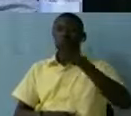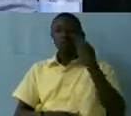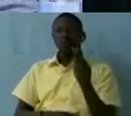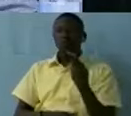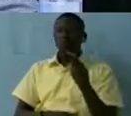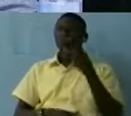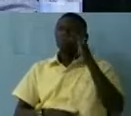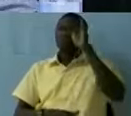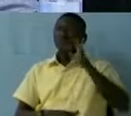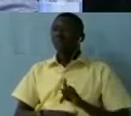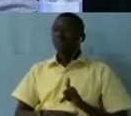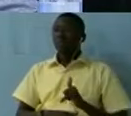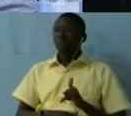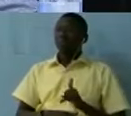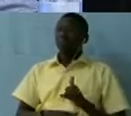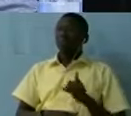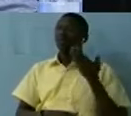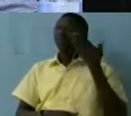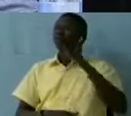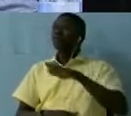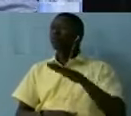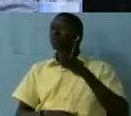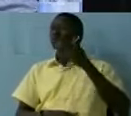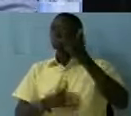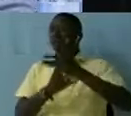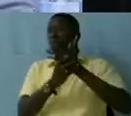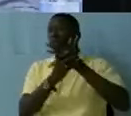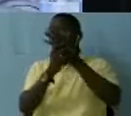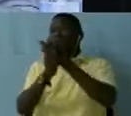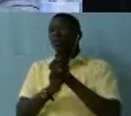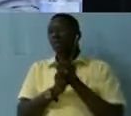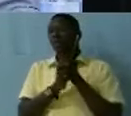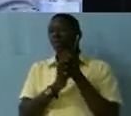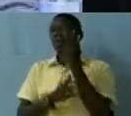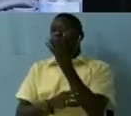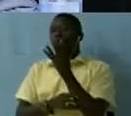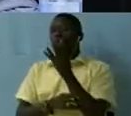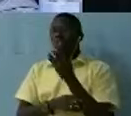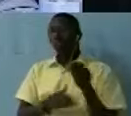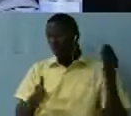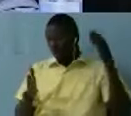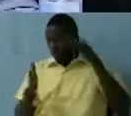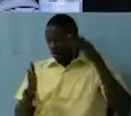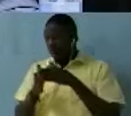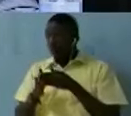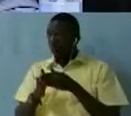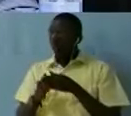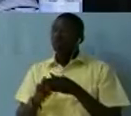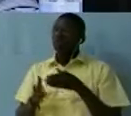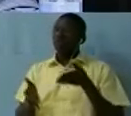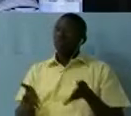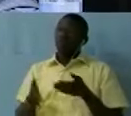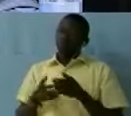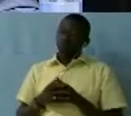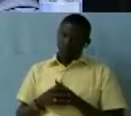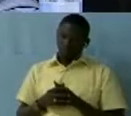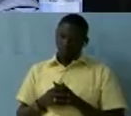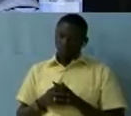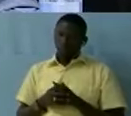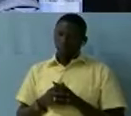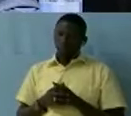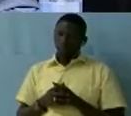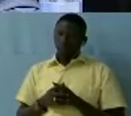1994. TRRC be ko melno masata kan wolum ka kata katonya lankena ma ka banke nu keta